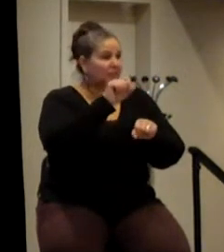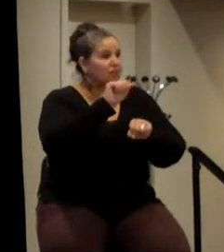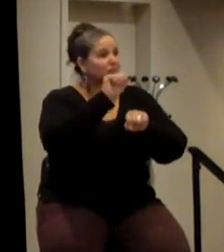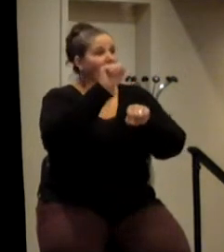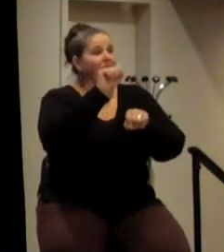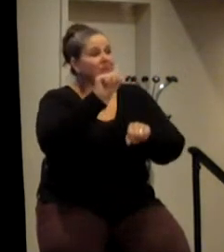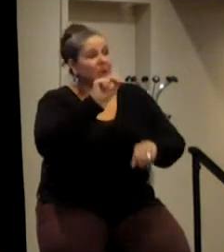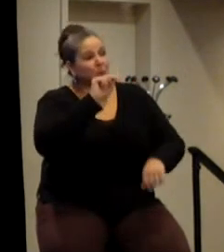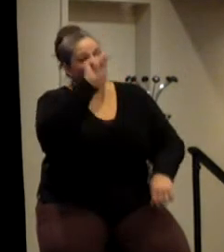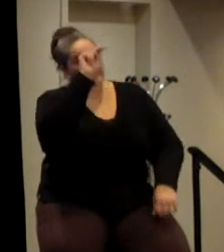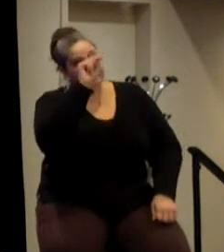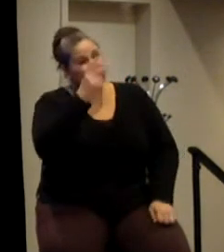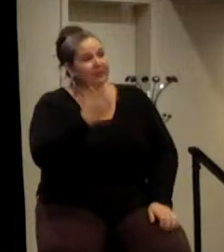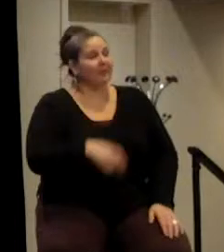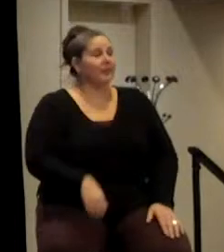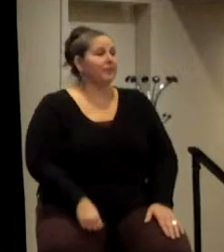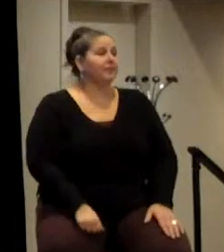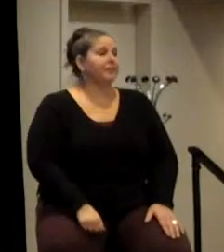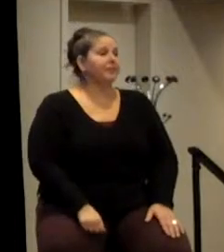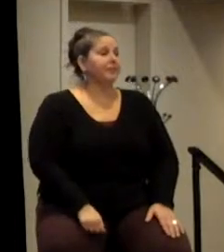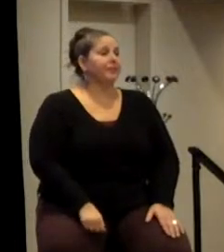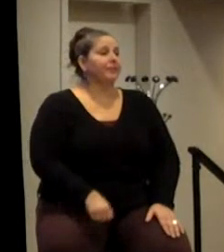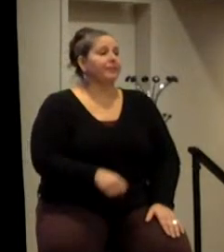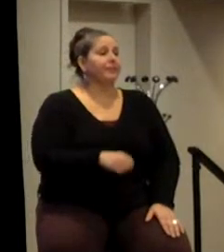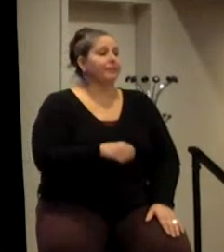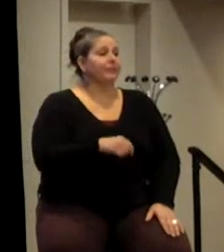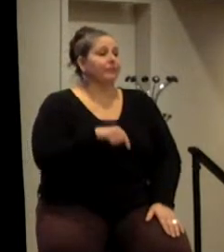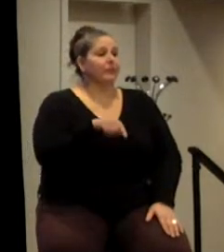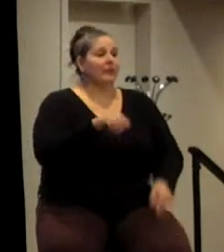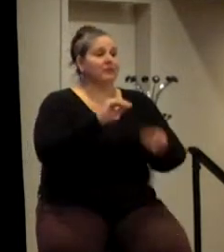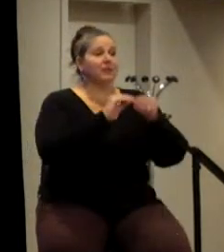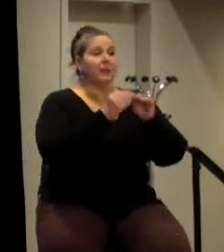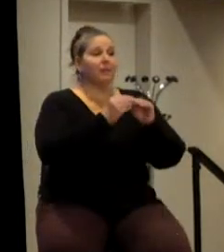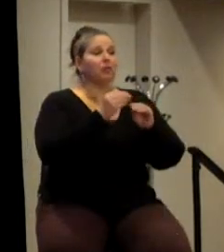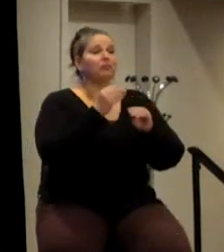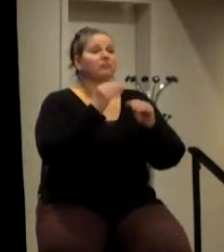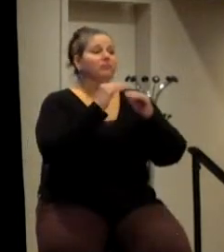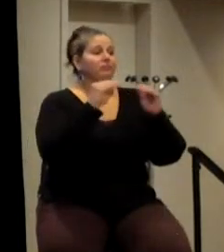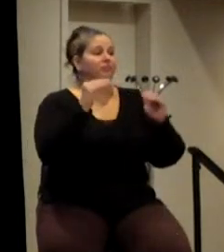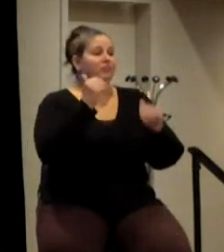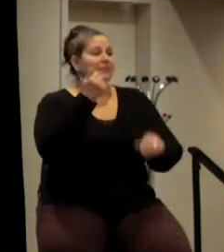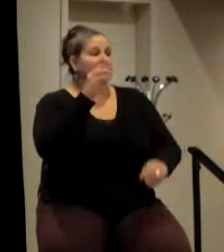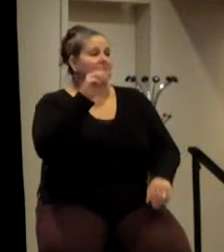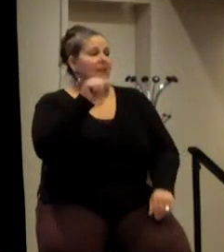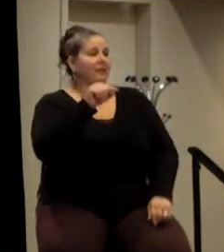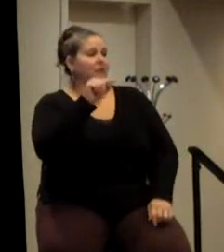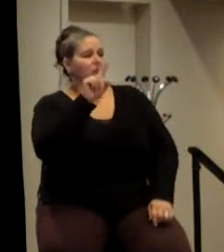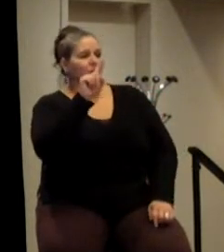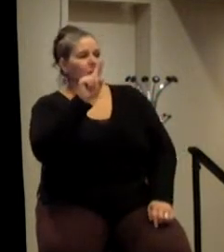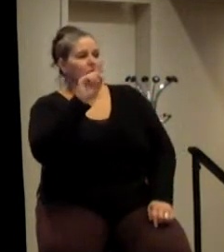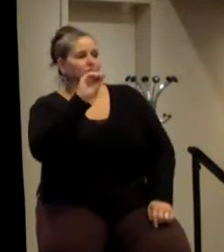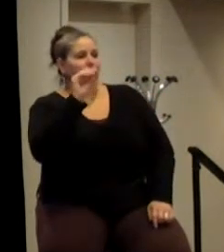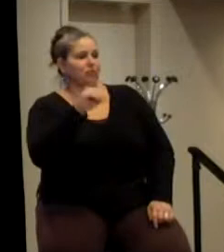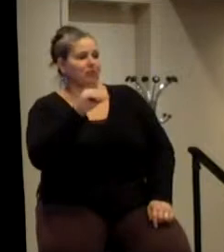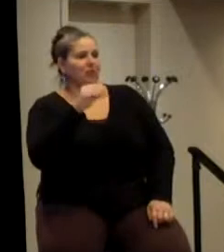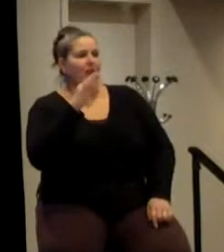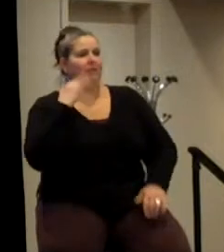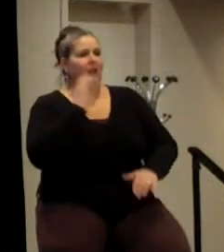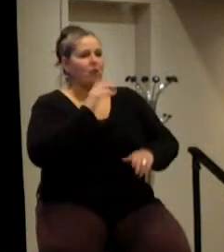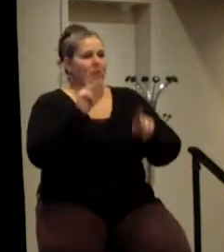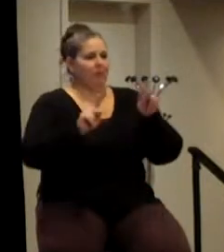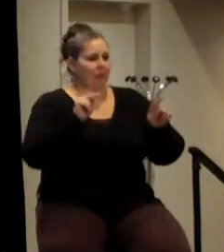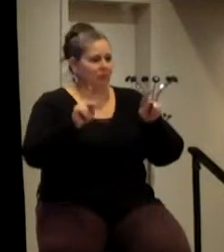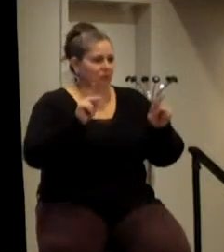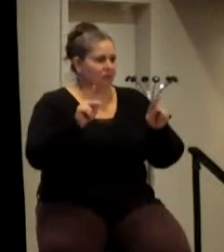is 16.1% of our population, which is, I believe, the highest out of the big counties, the big six they